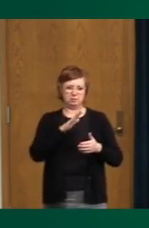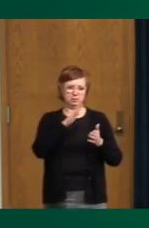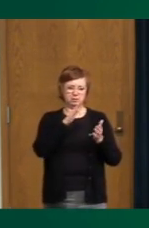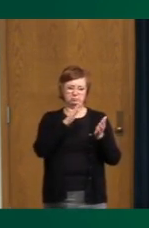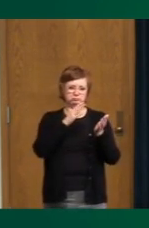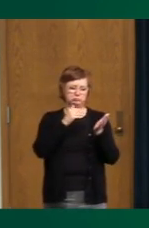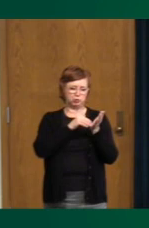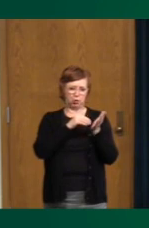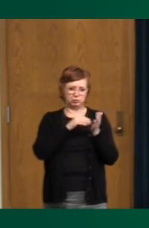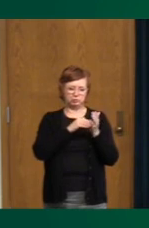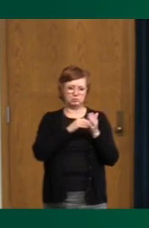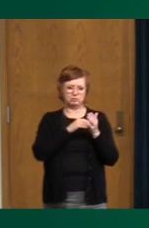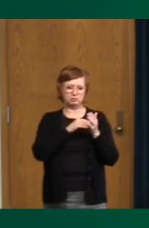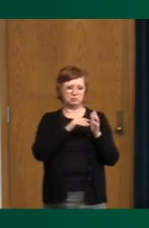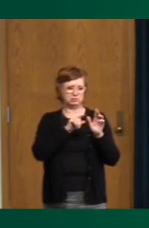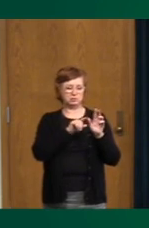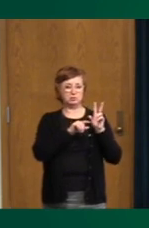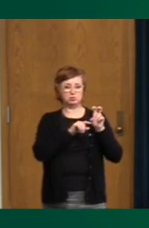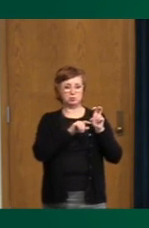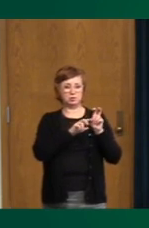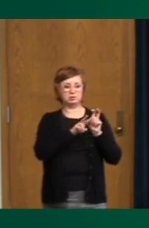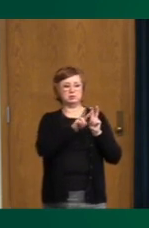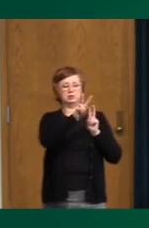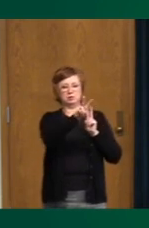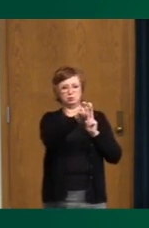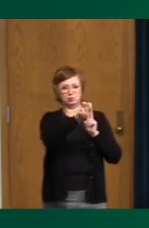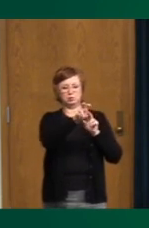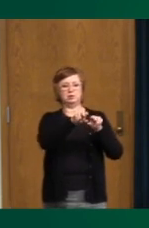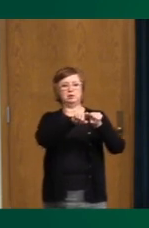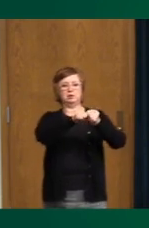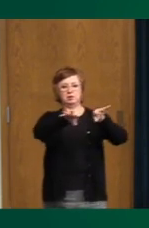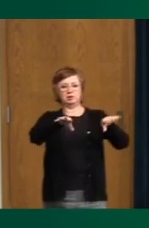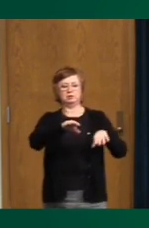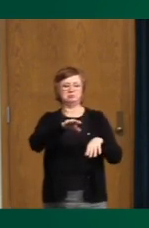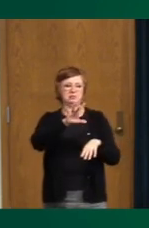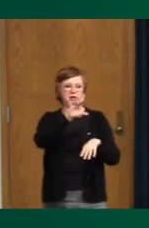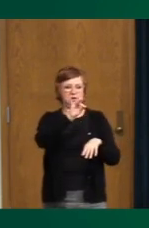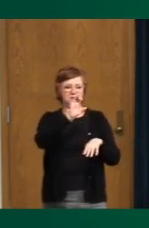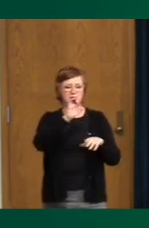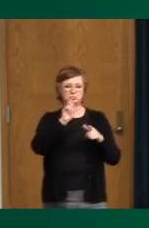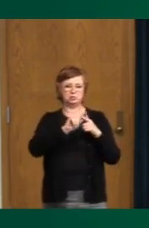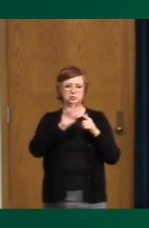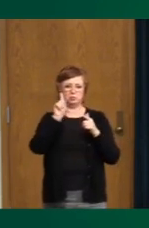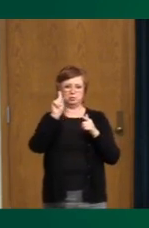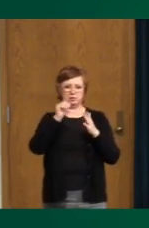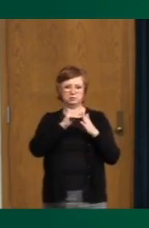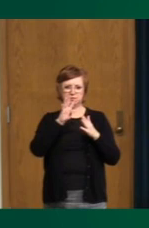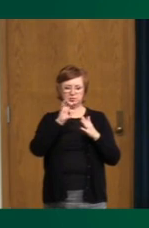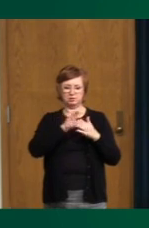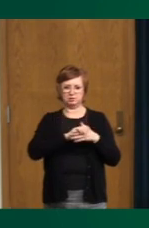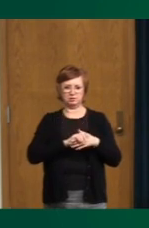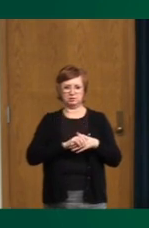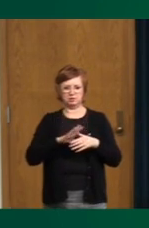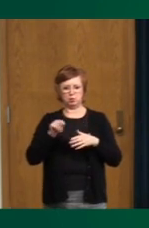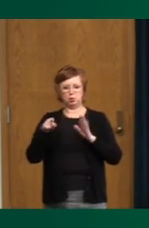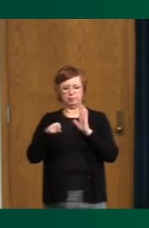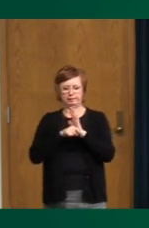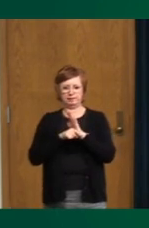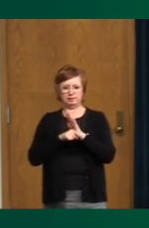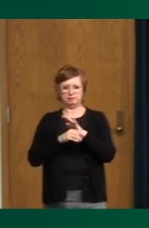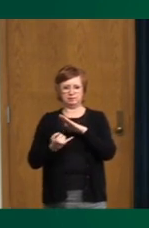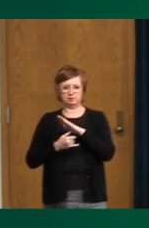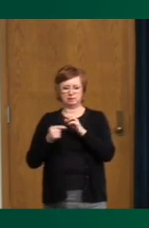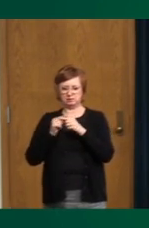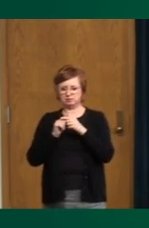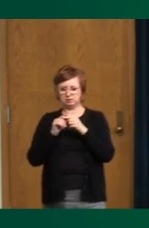to contact them. There's 800 to 1,400 that will be contacted and say, no, your test is negative. You might self-isolate till this date and